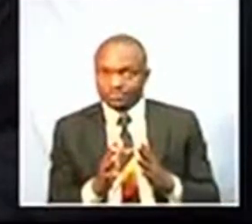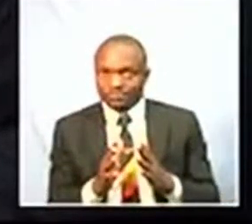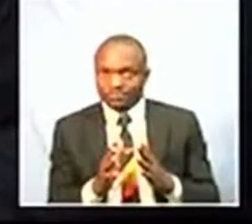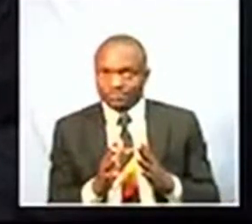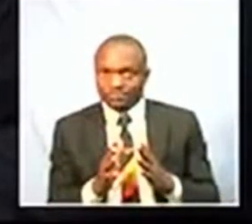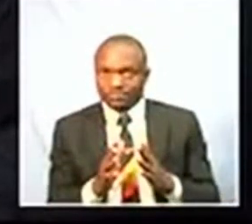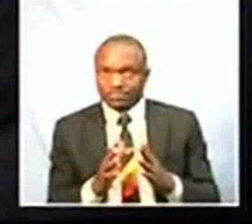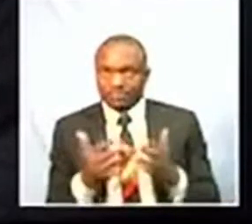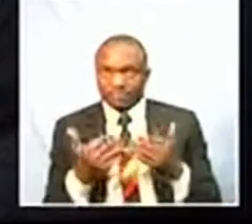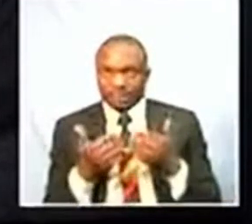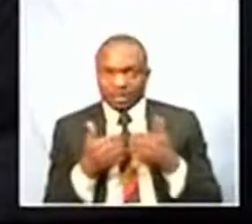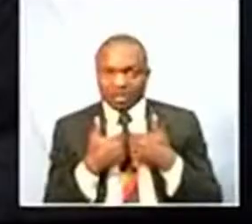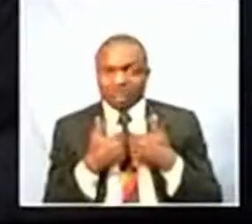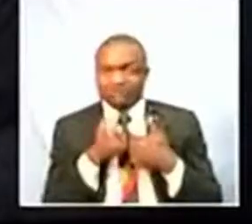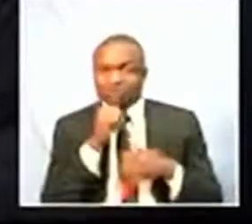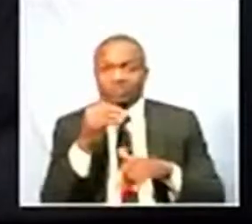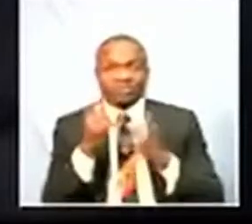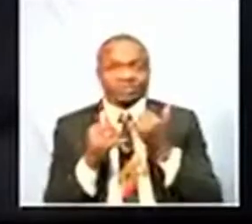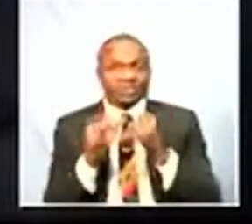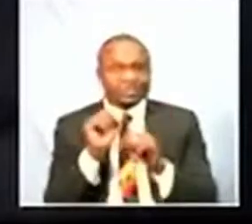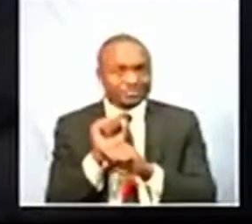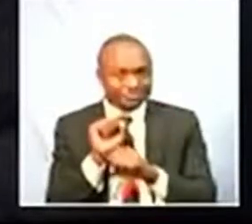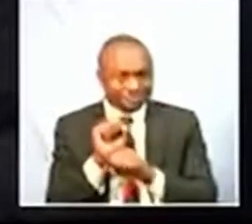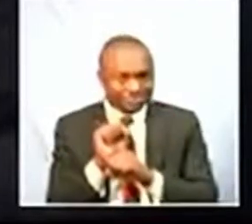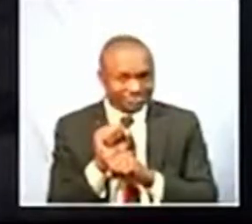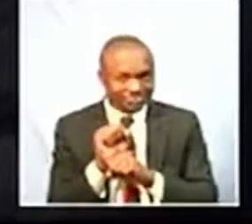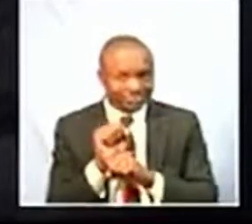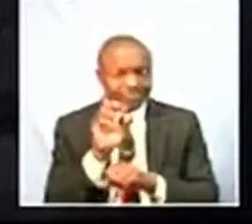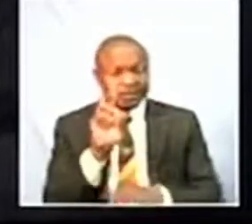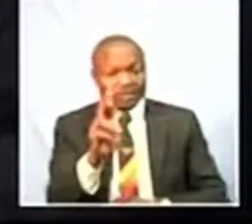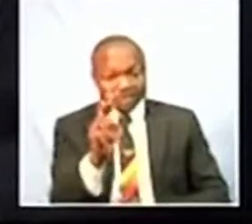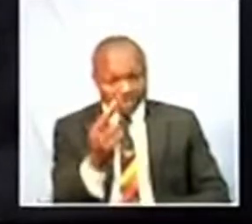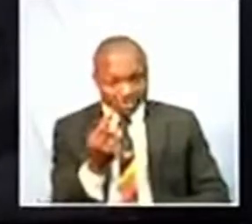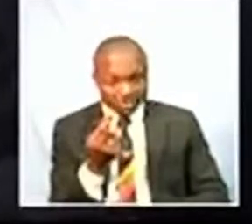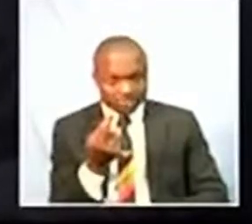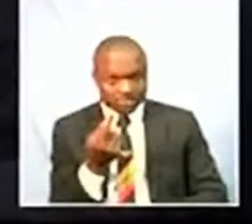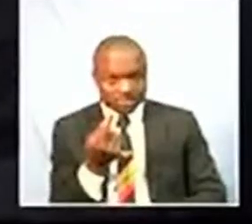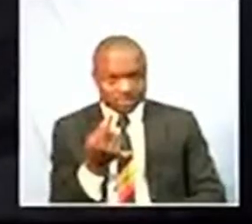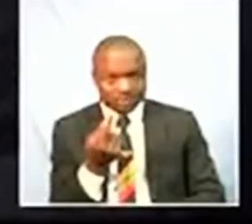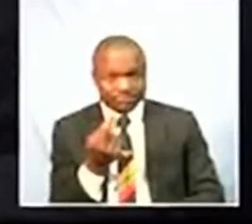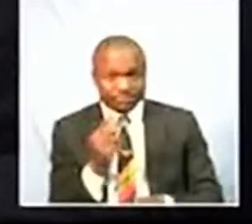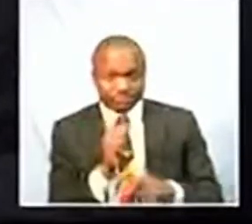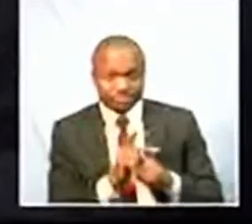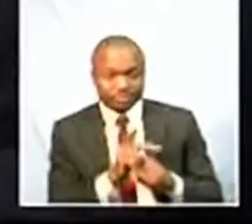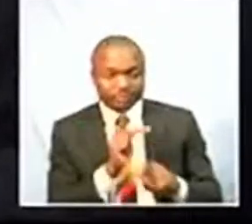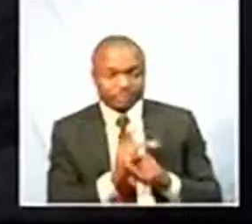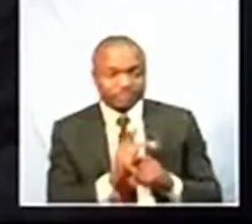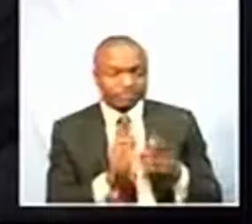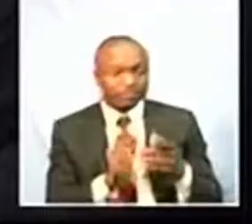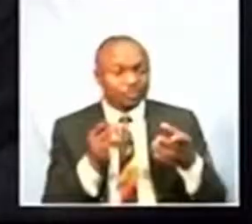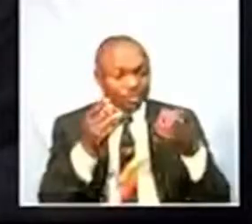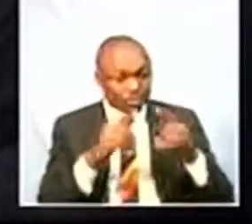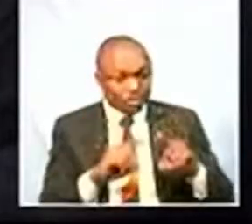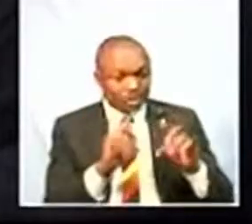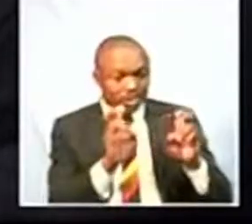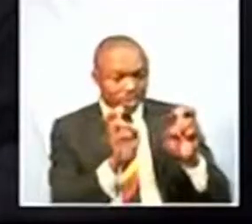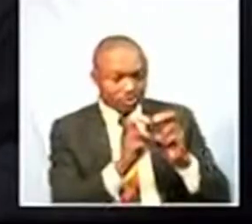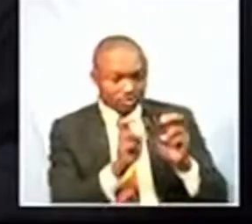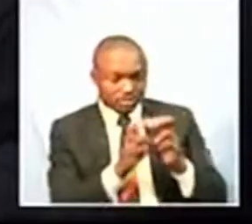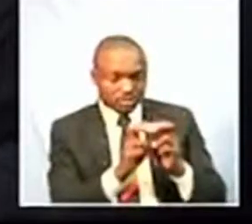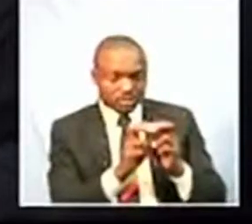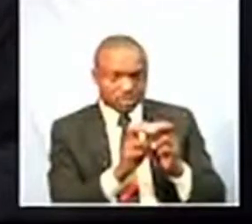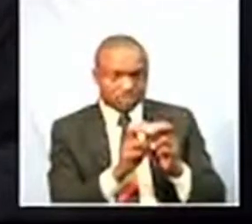has uncompleted works? Retention is reserved when the contract has